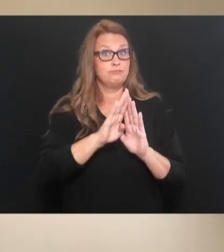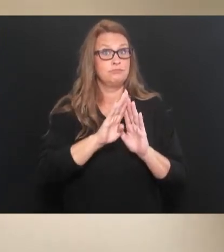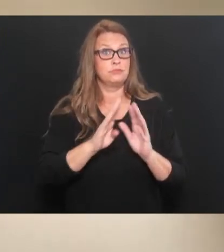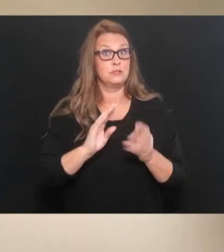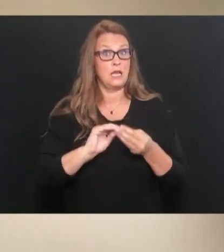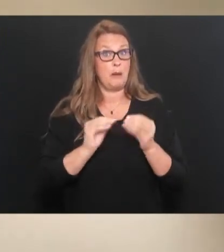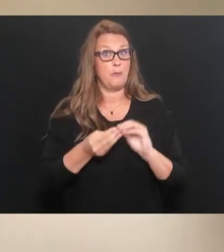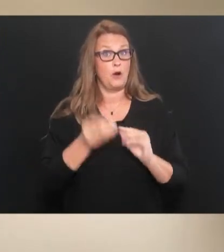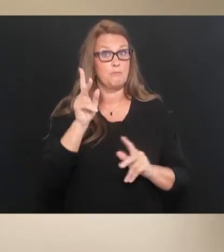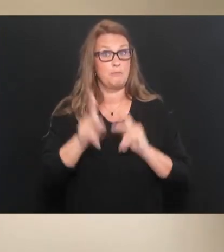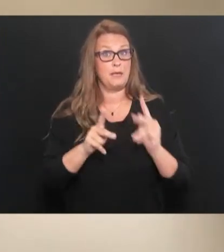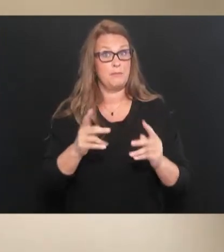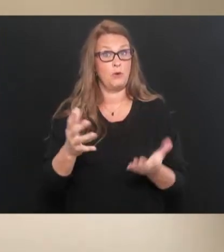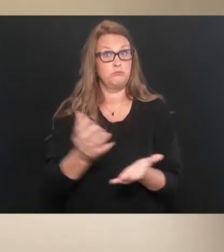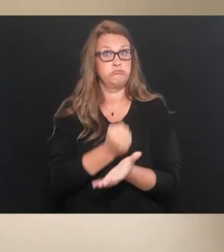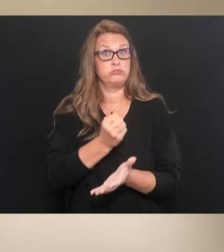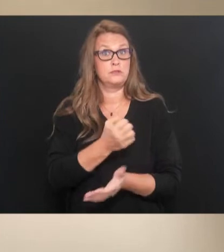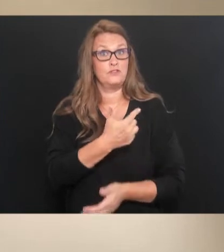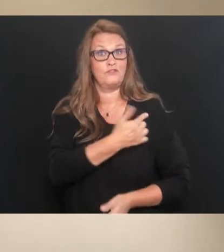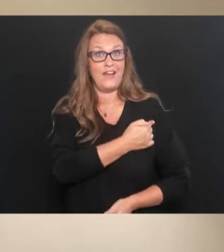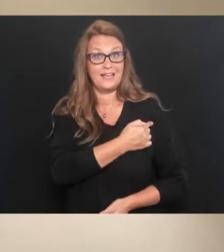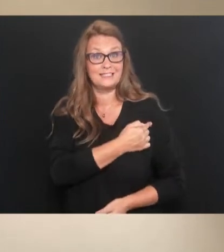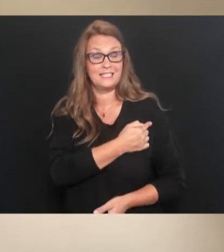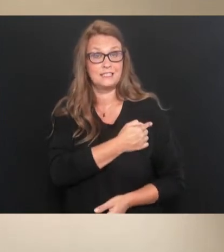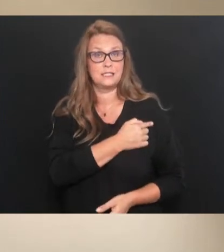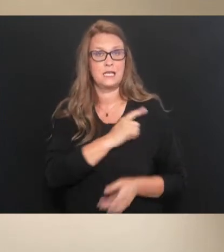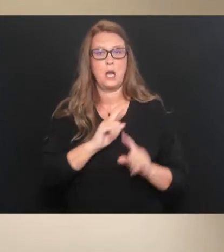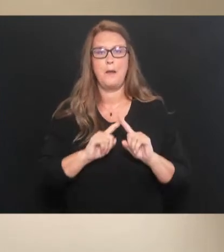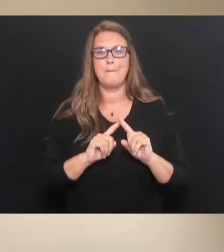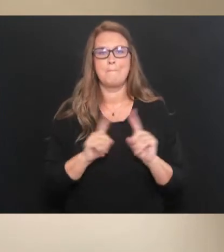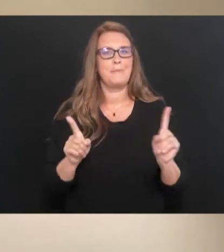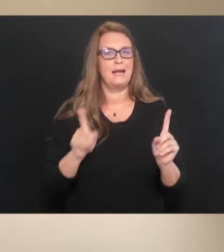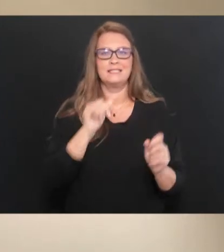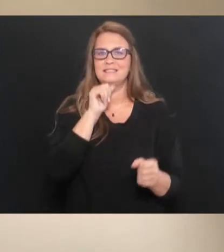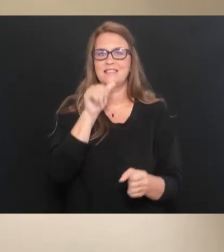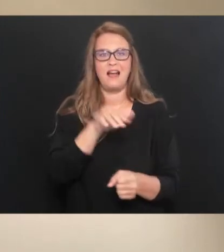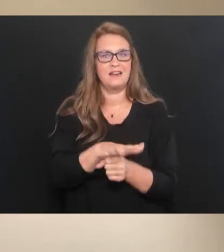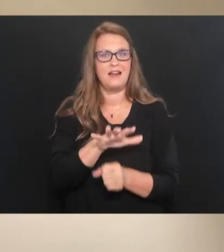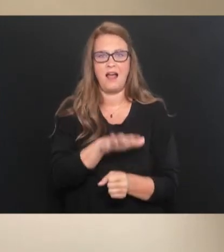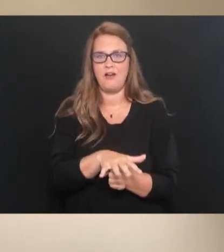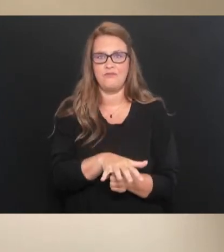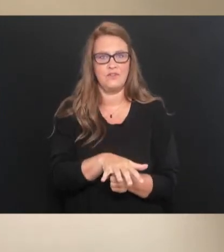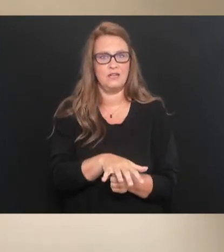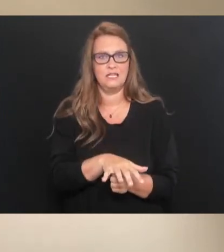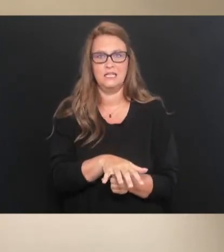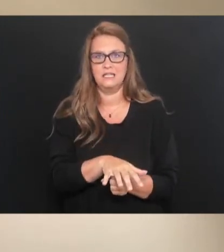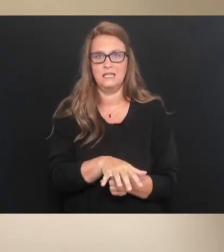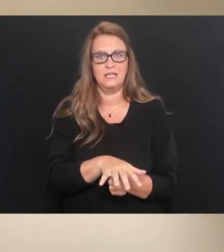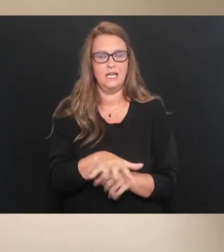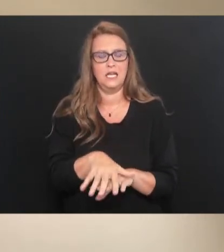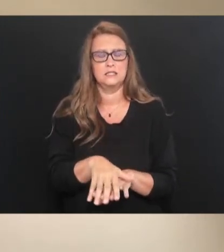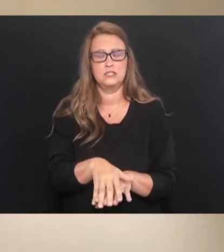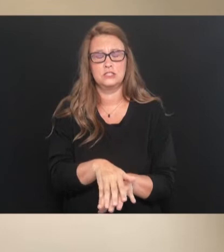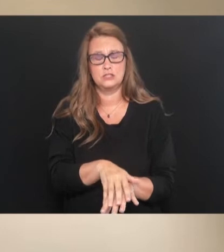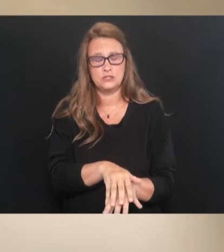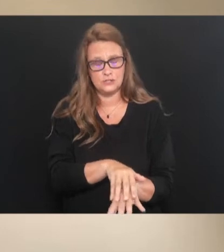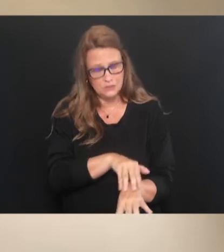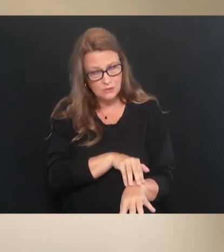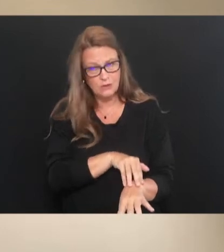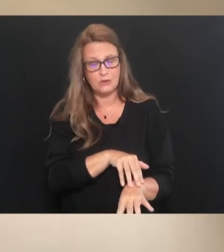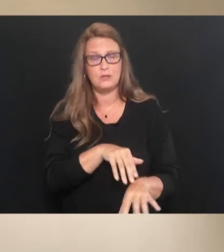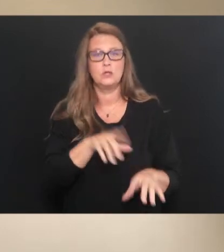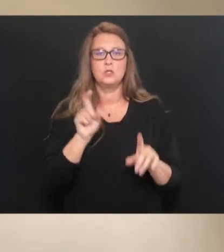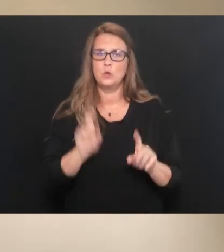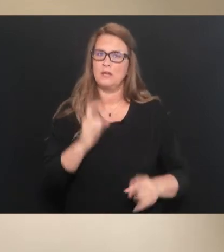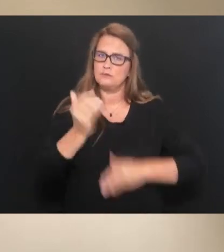vaccines. Excuse me, but as the governor points out, it is just not fast enough. The speed is just not fast enough. We've